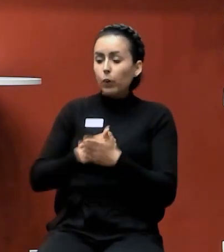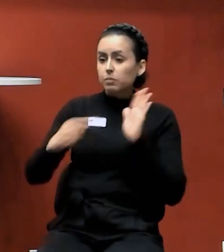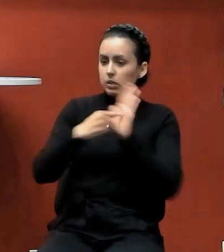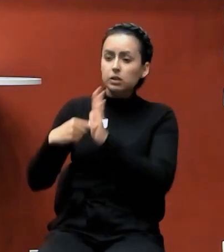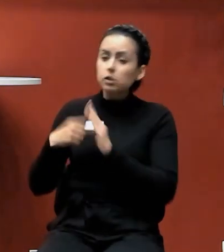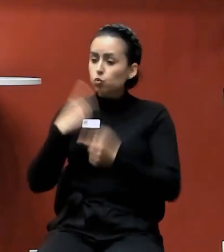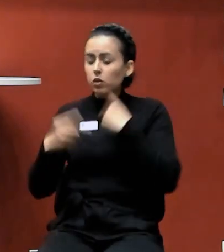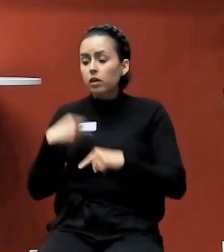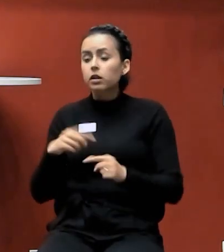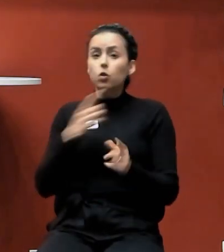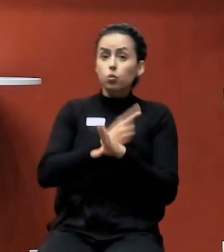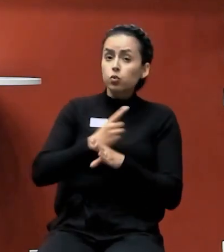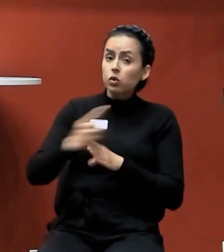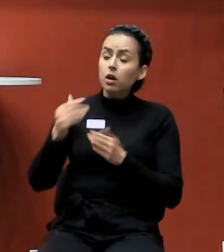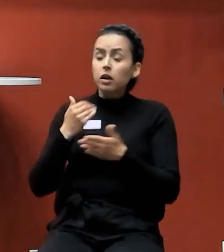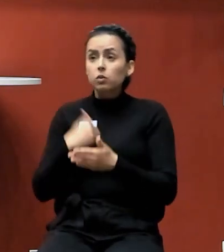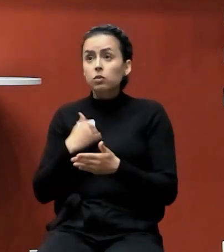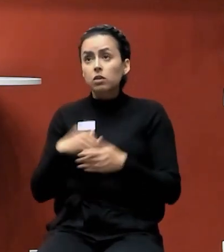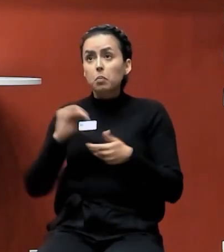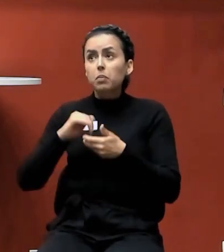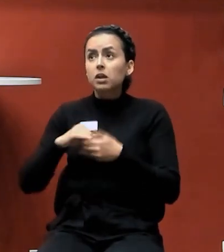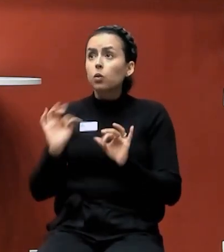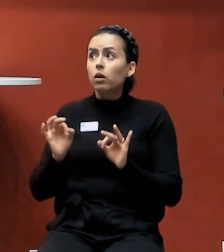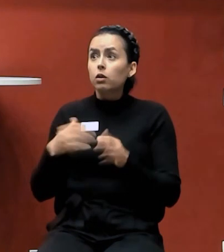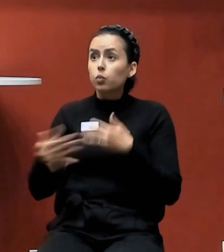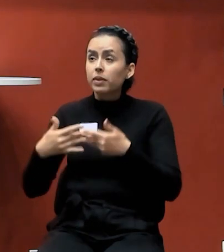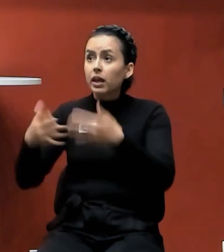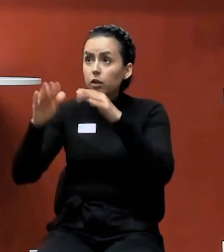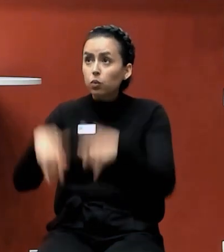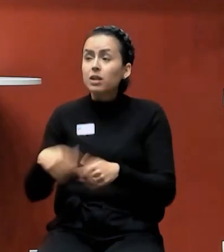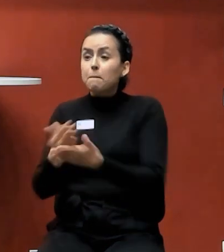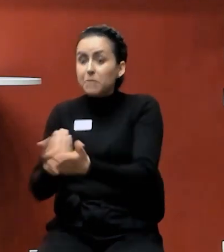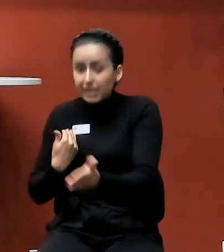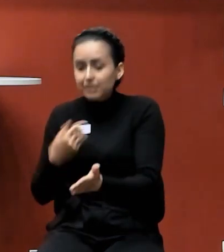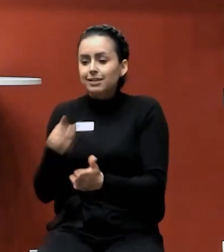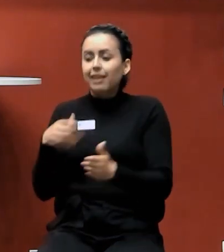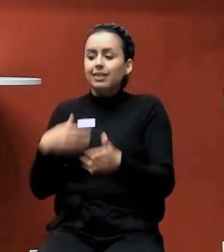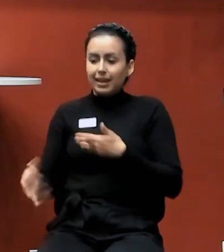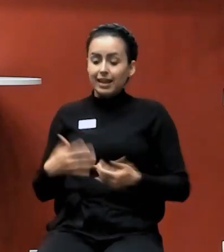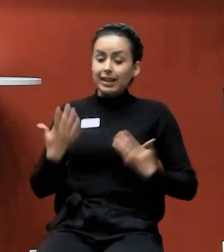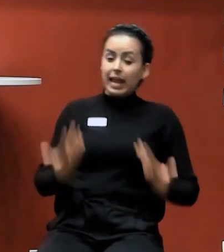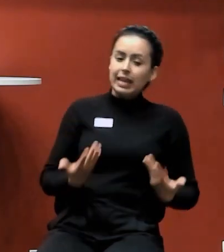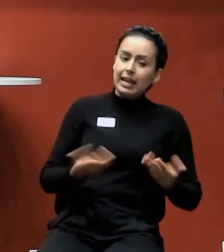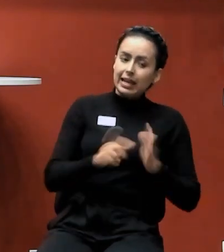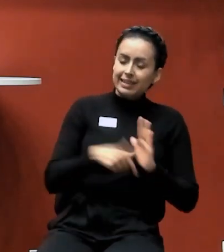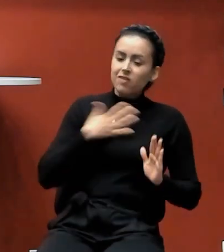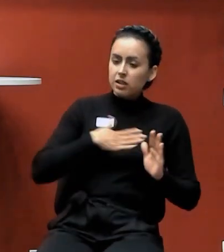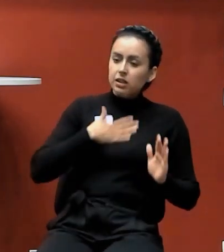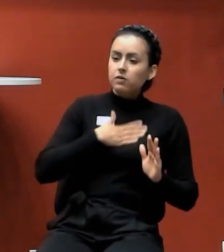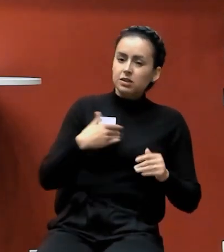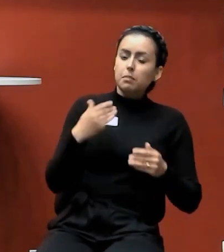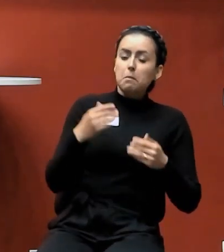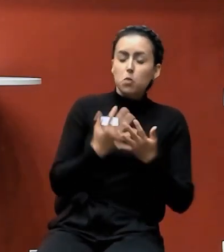like oftentimes it comes down to like, how is the work done and why is it being done? Right. And unfortunately at the moment, a lot of businesses